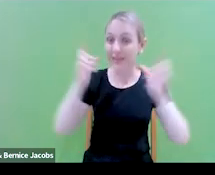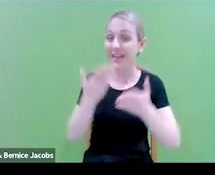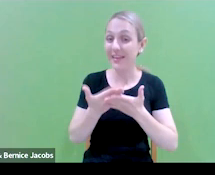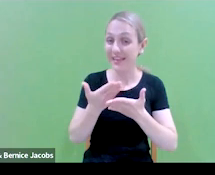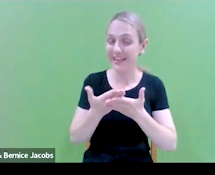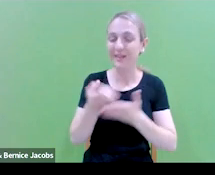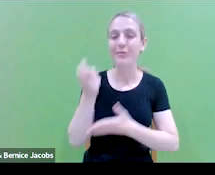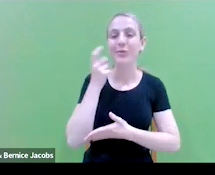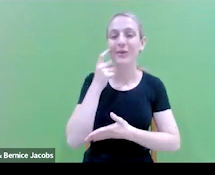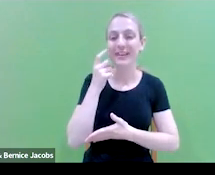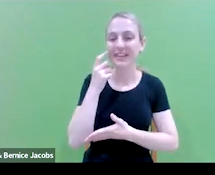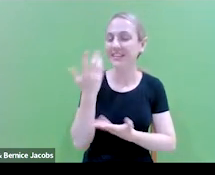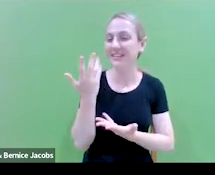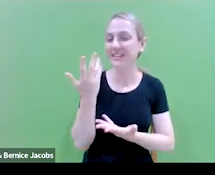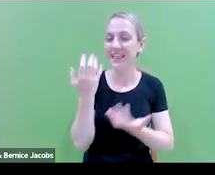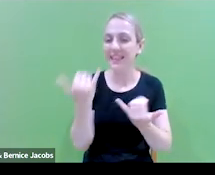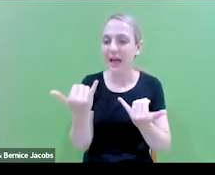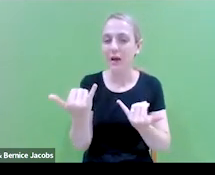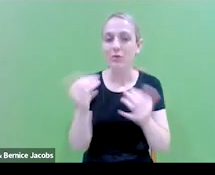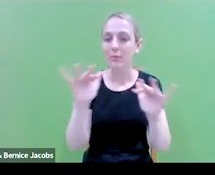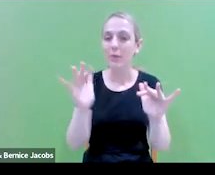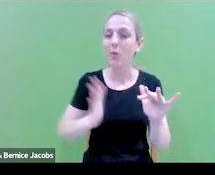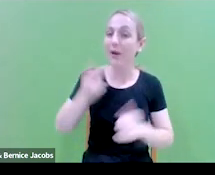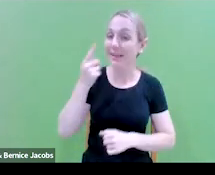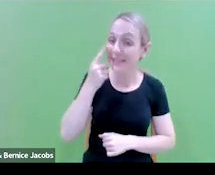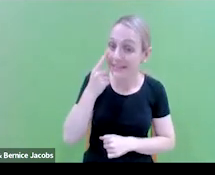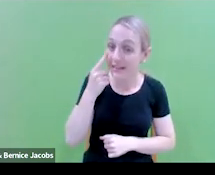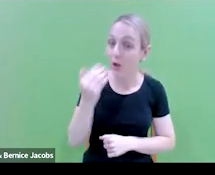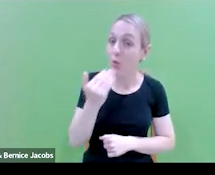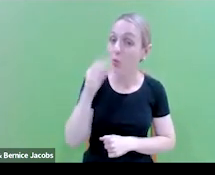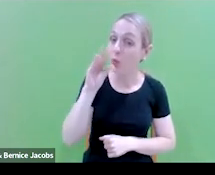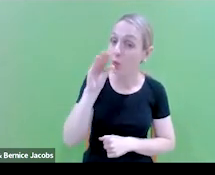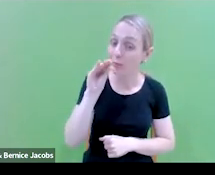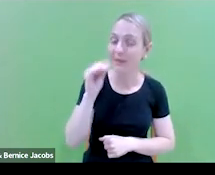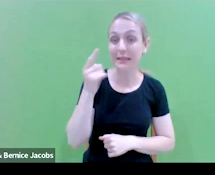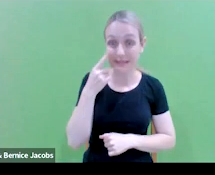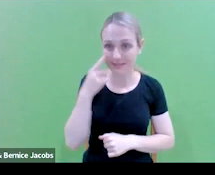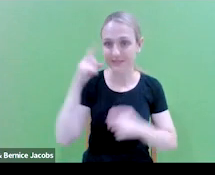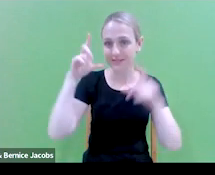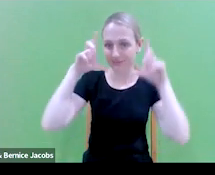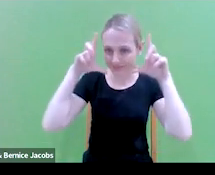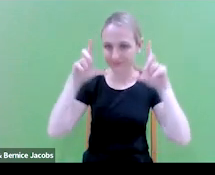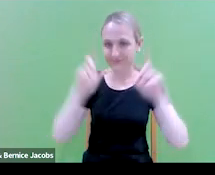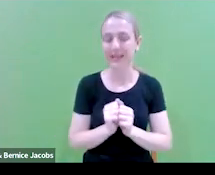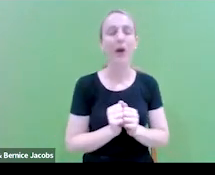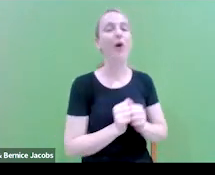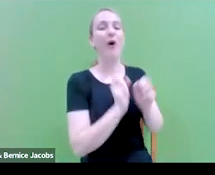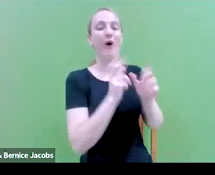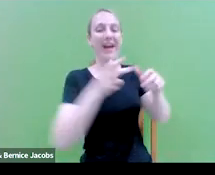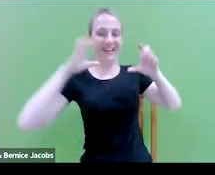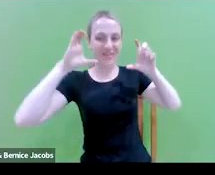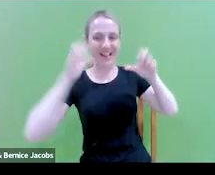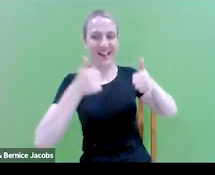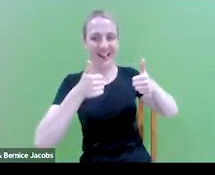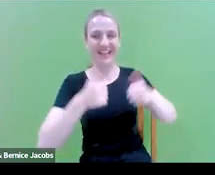easier if we do have anybody who's joined who would like to see your face as well as the interpreter. Thanks. Okay, cool. No, I was